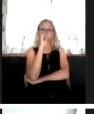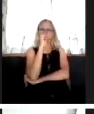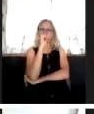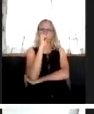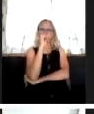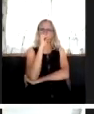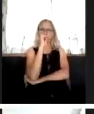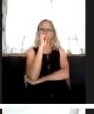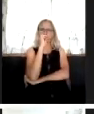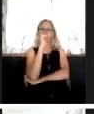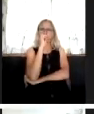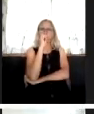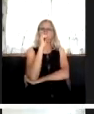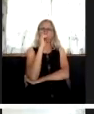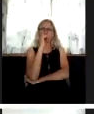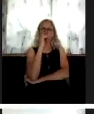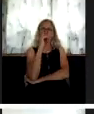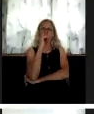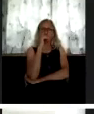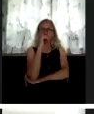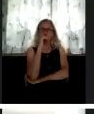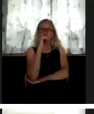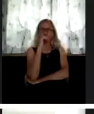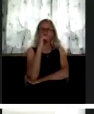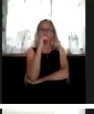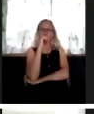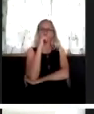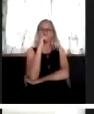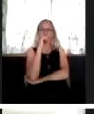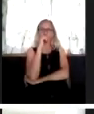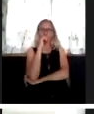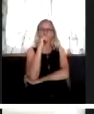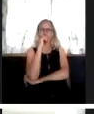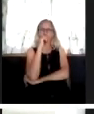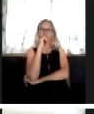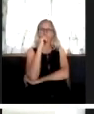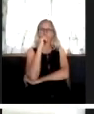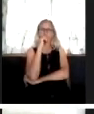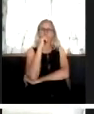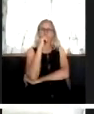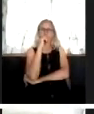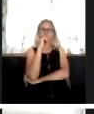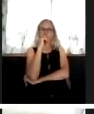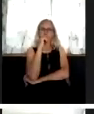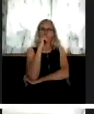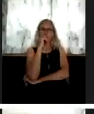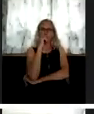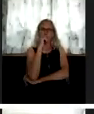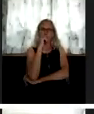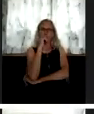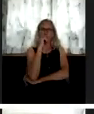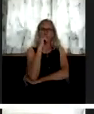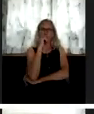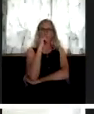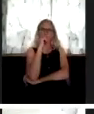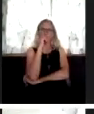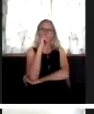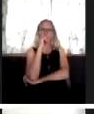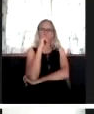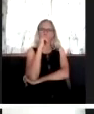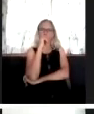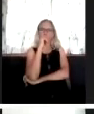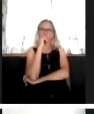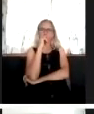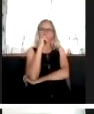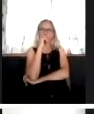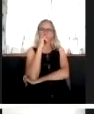do it because they have to make a living. That's not the way to live life on the earth. We're supposed to be living